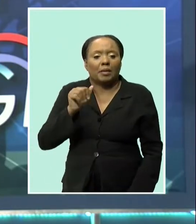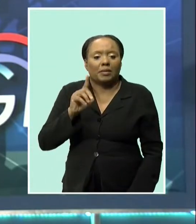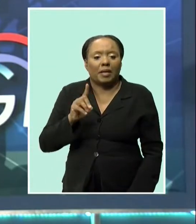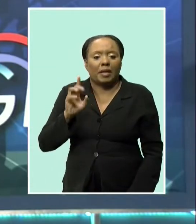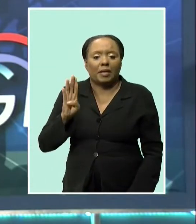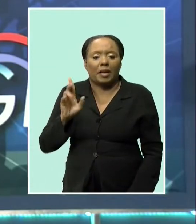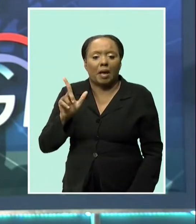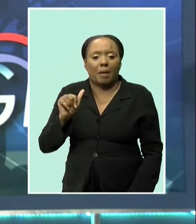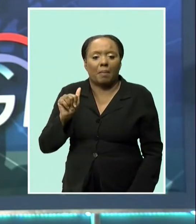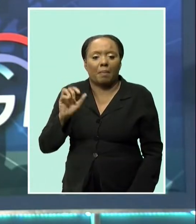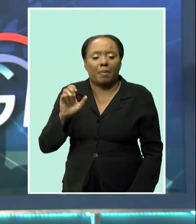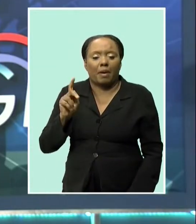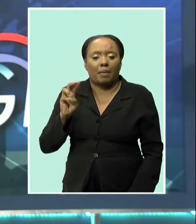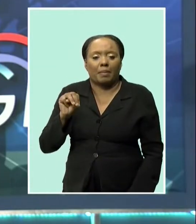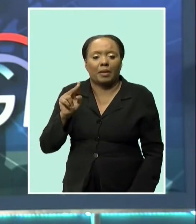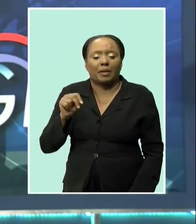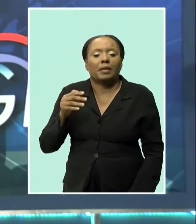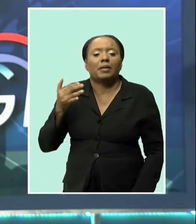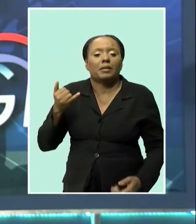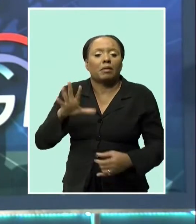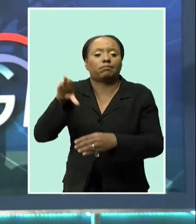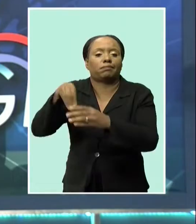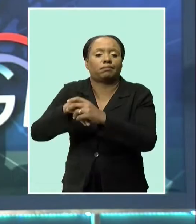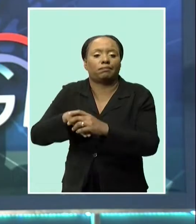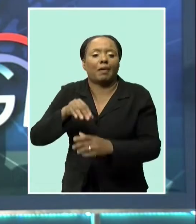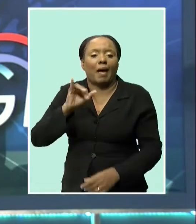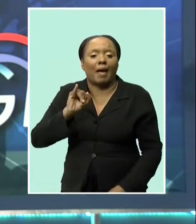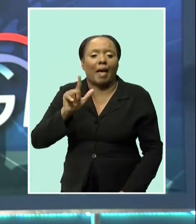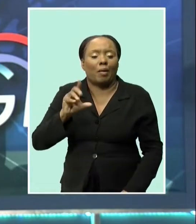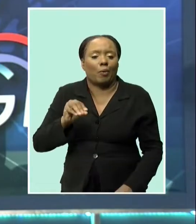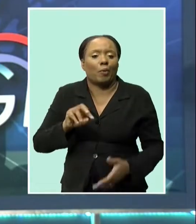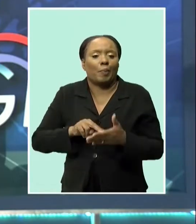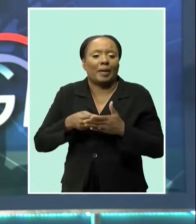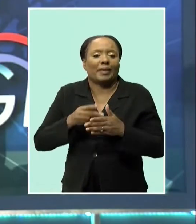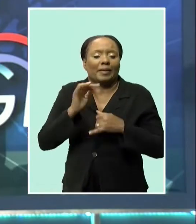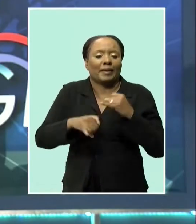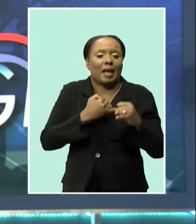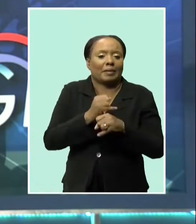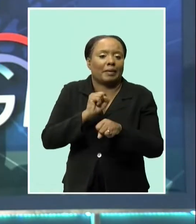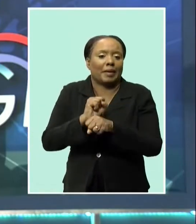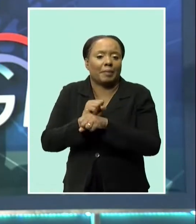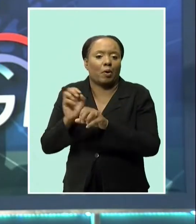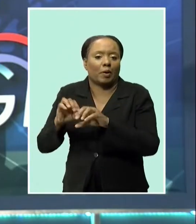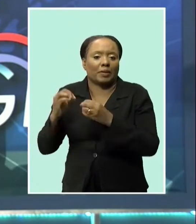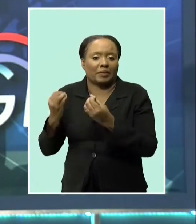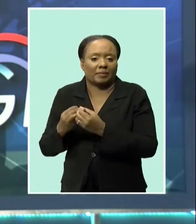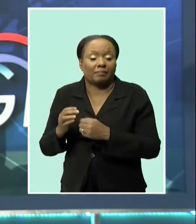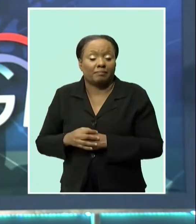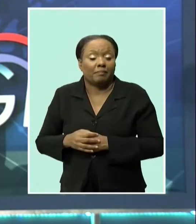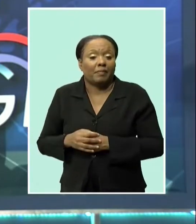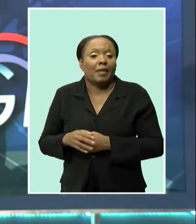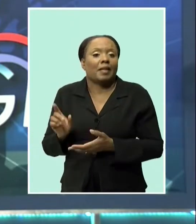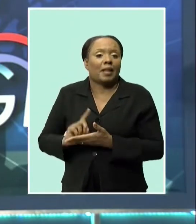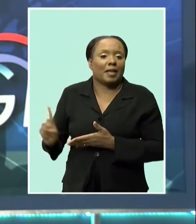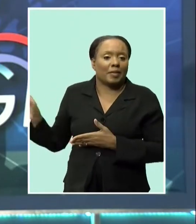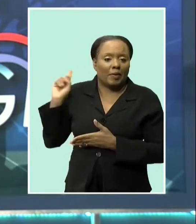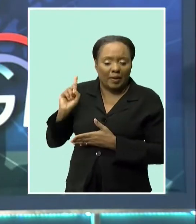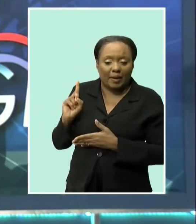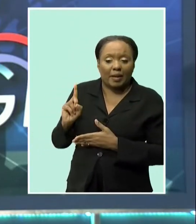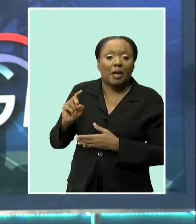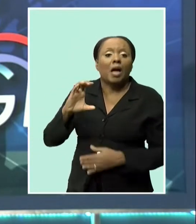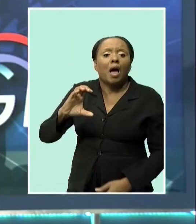Organization, a key agency of the United Nations, Gilbert Wongo. Blackman, until last week, served as Barbados' ambassador and